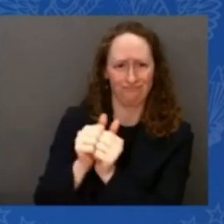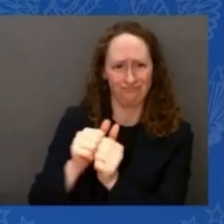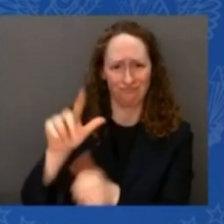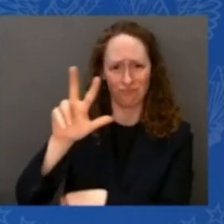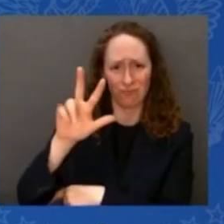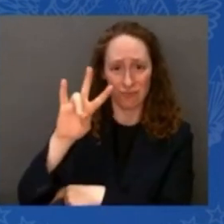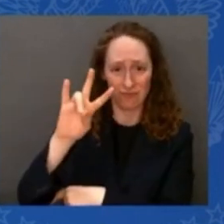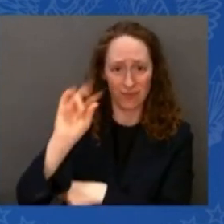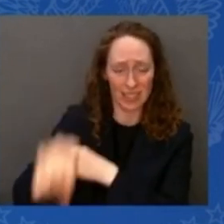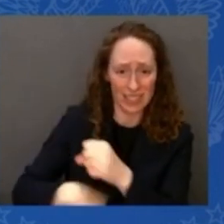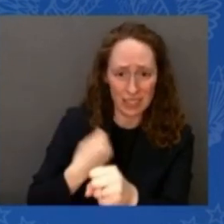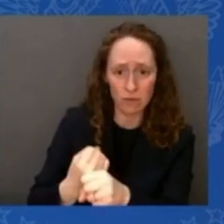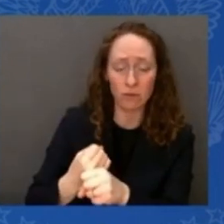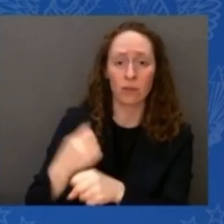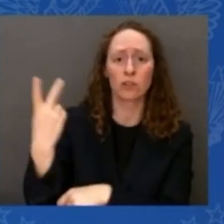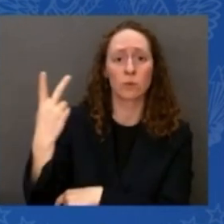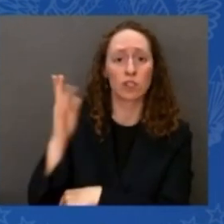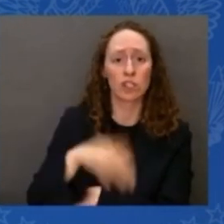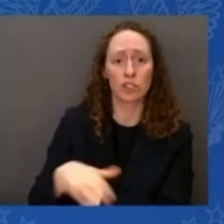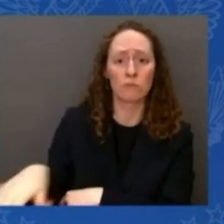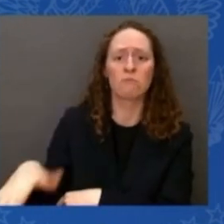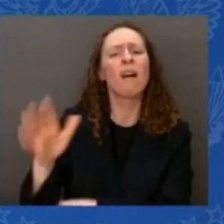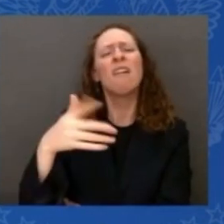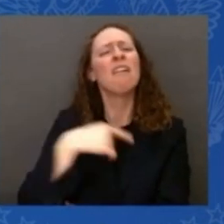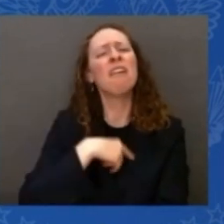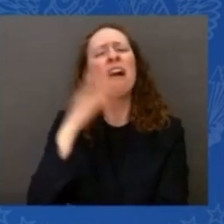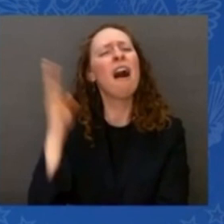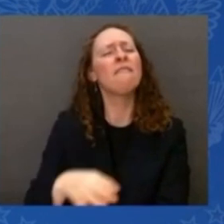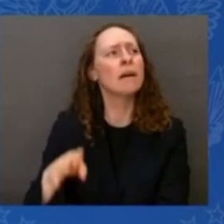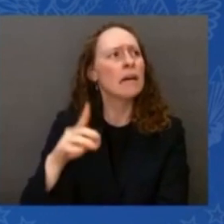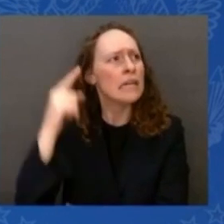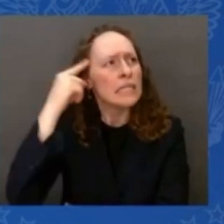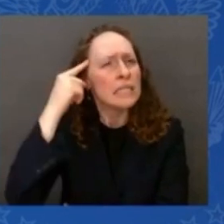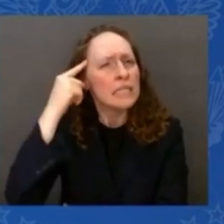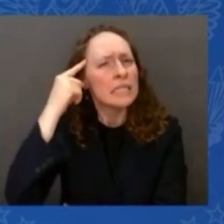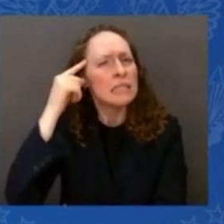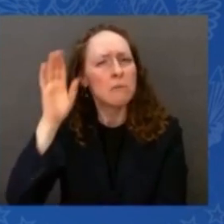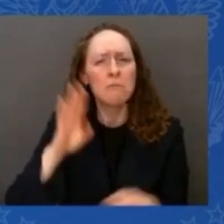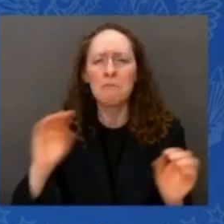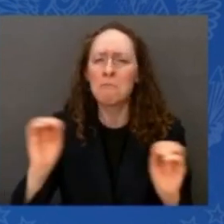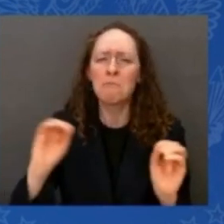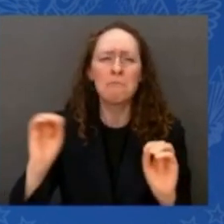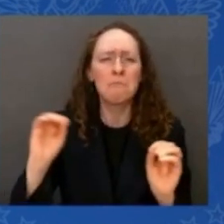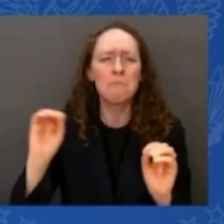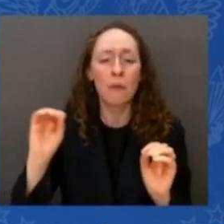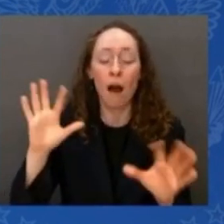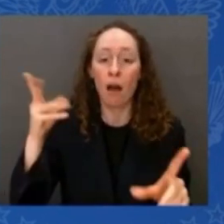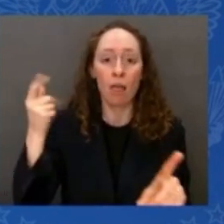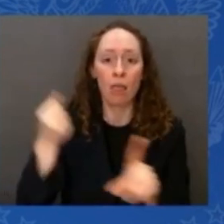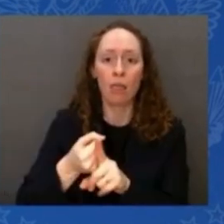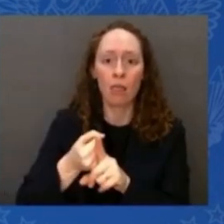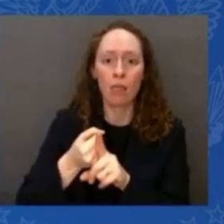2008, Great Recession hit, and in March of 2009, my husband lost his job.